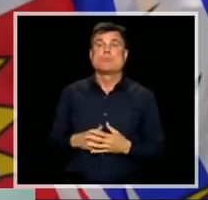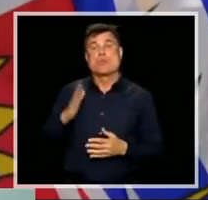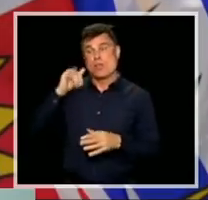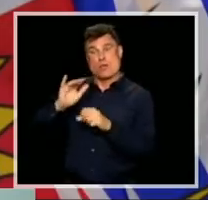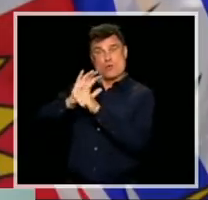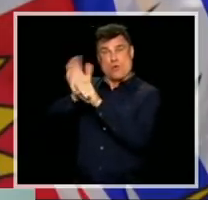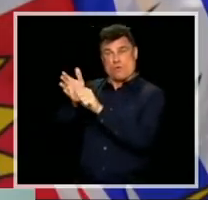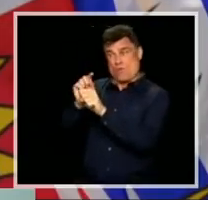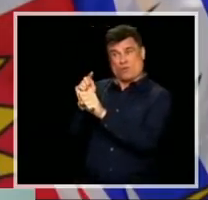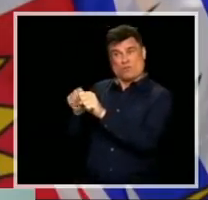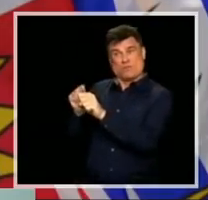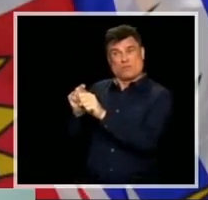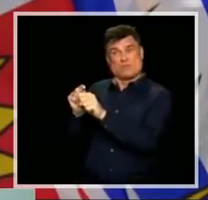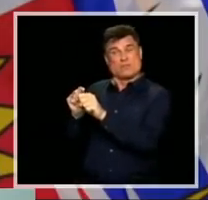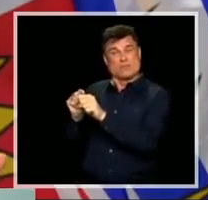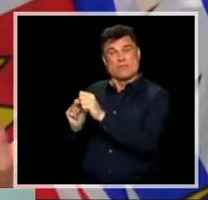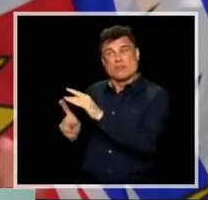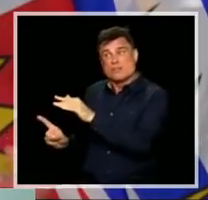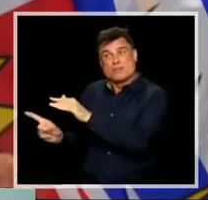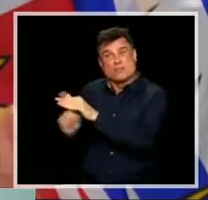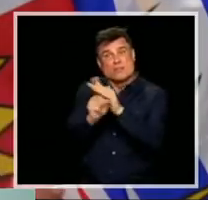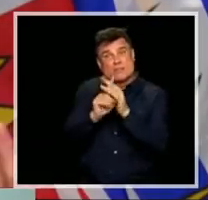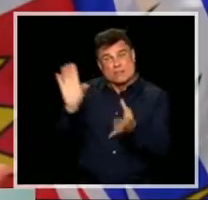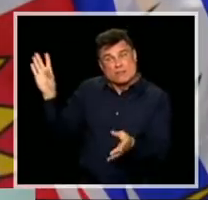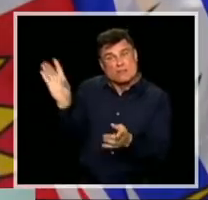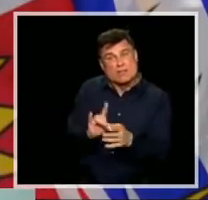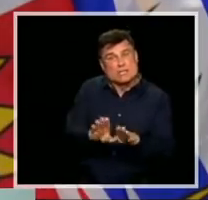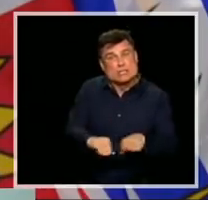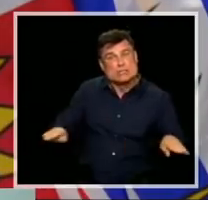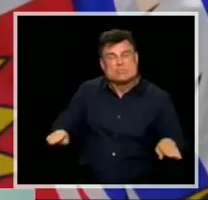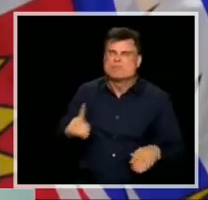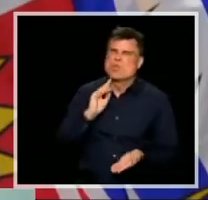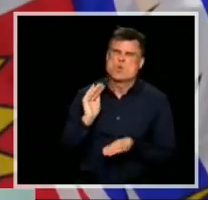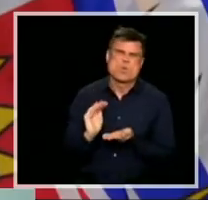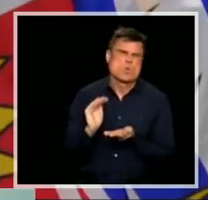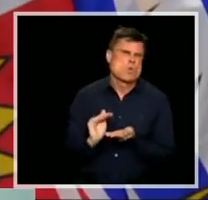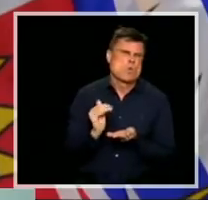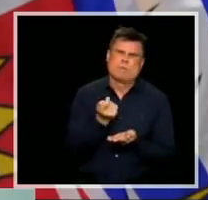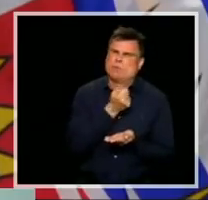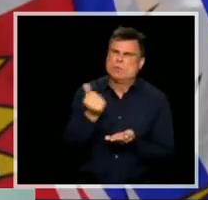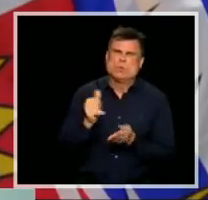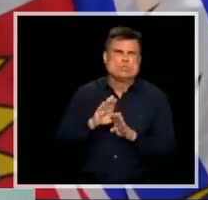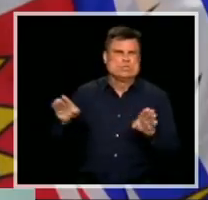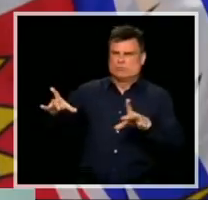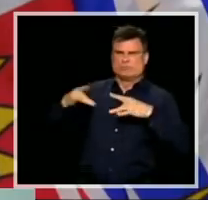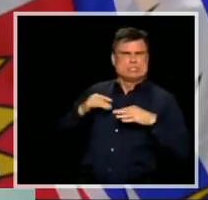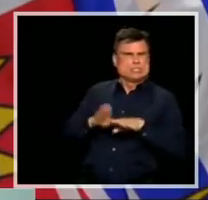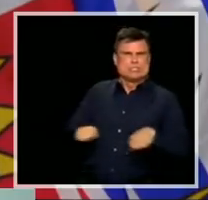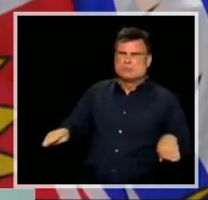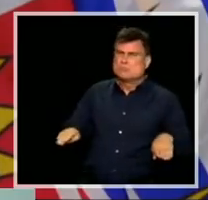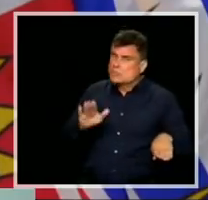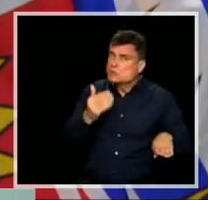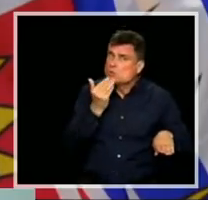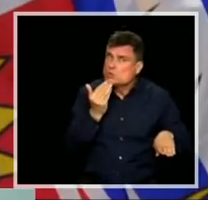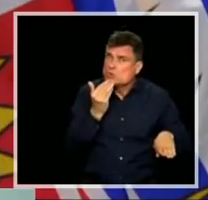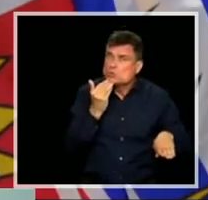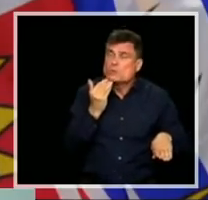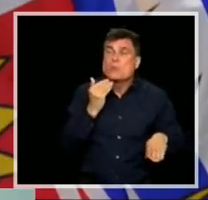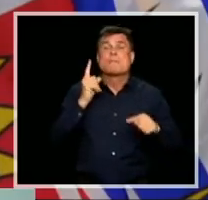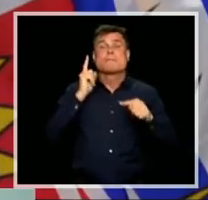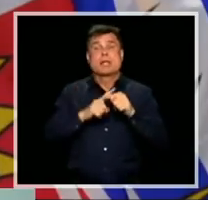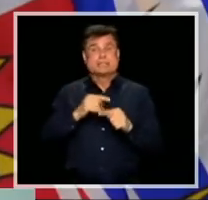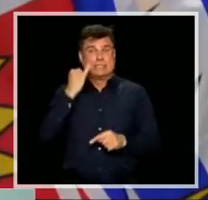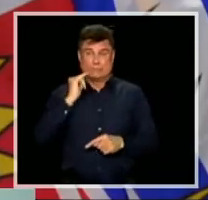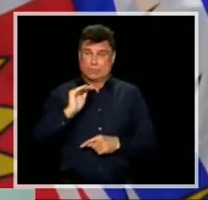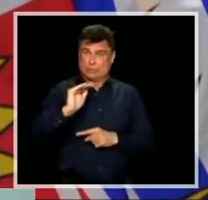schools to be sure that we had a period of time of an incubation period to see if we were going to start seeing increased numbers of